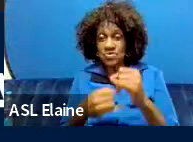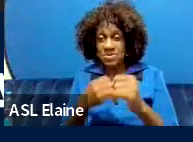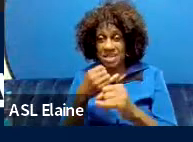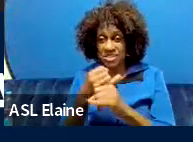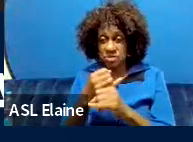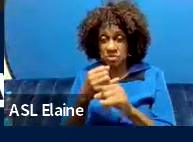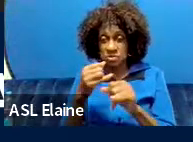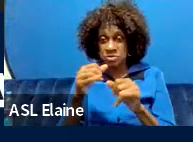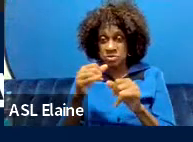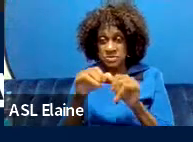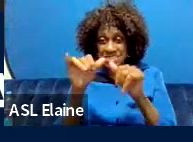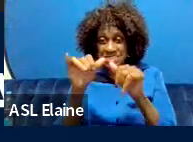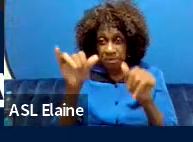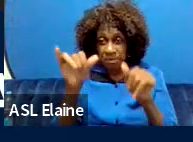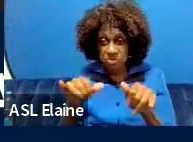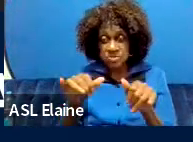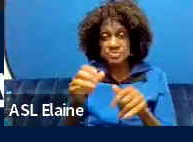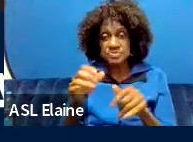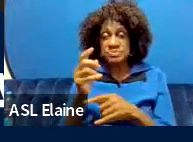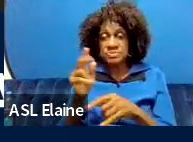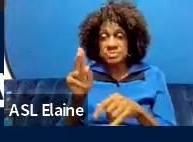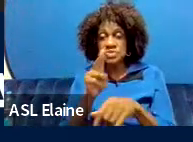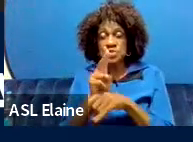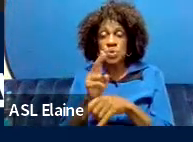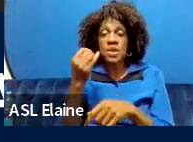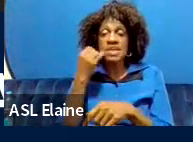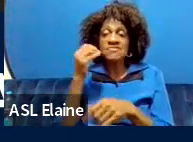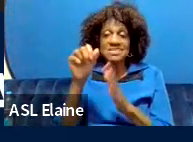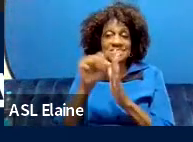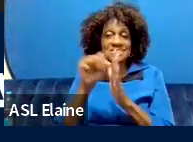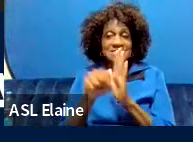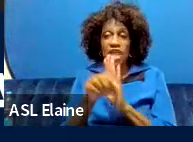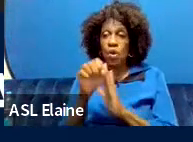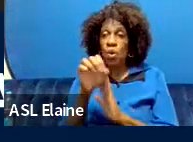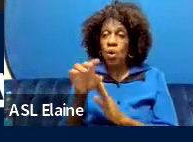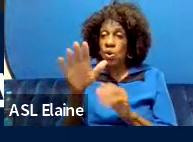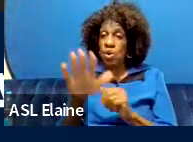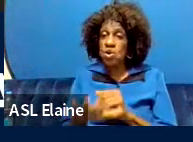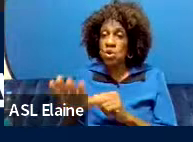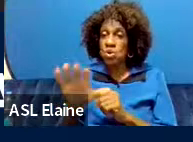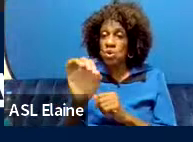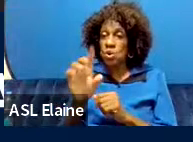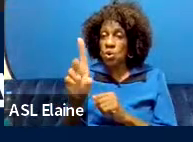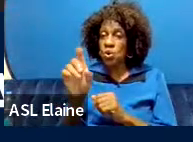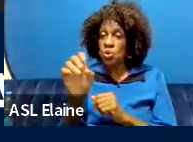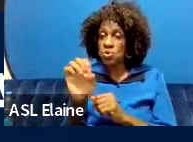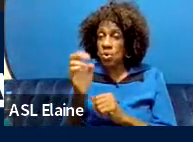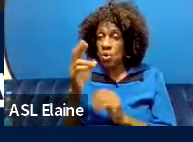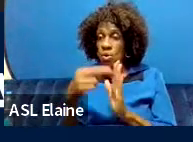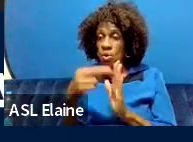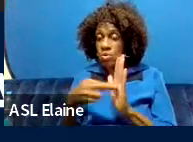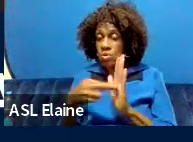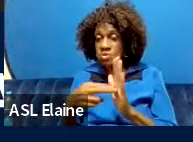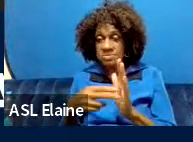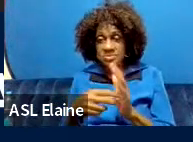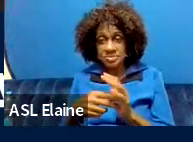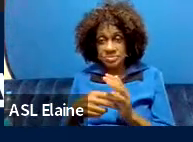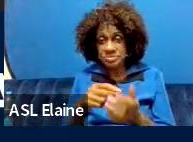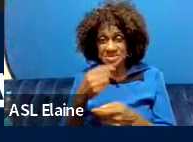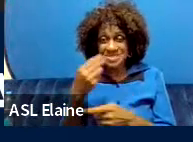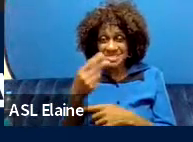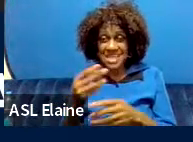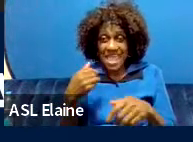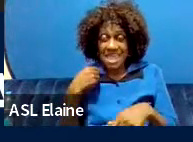symbols, the sign must be used even if a state or local code or regulation specifies a different